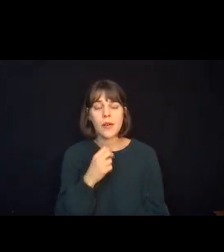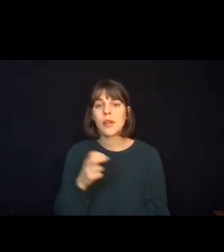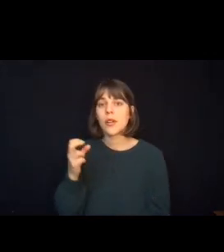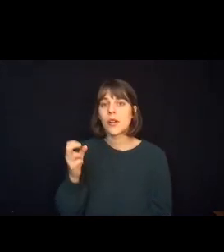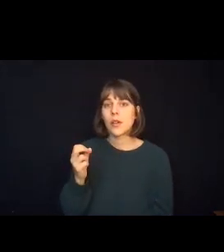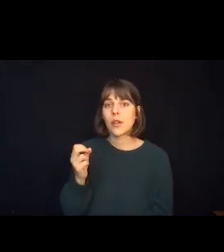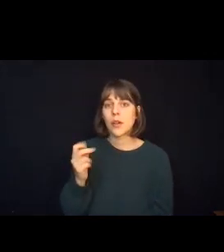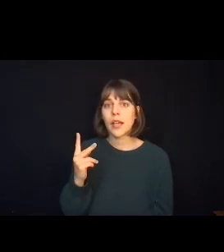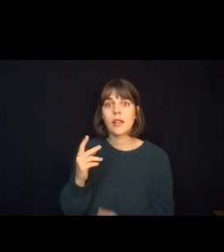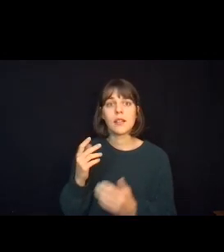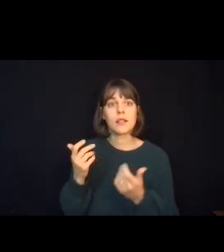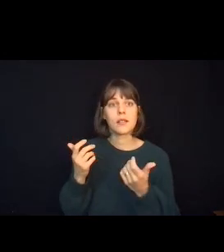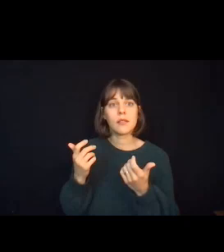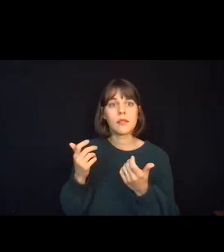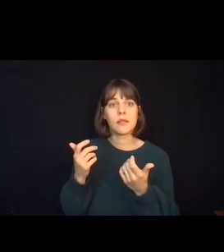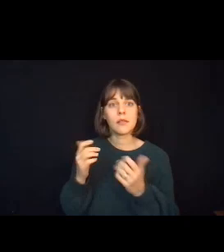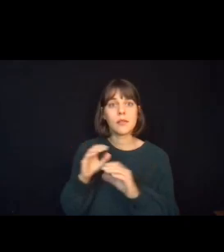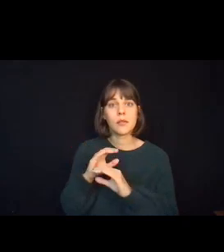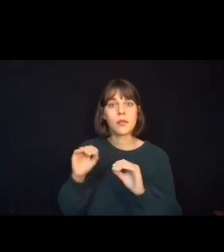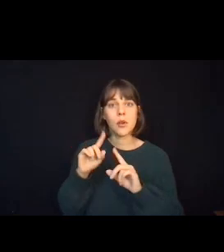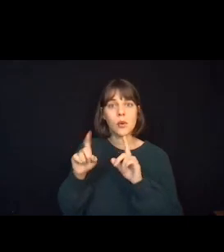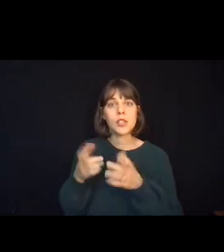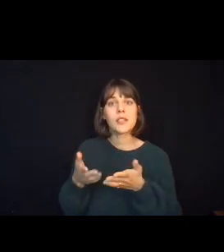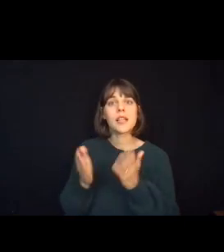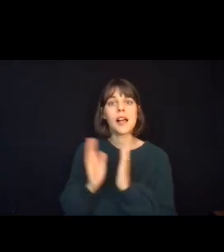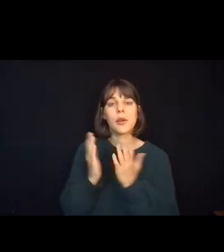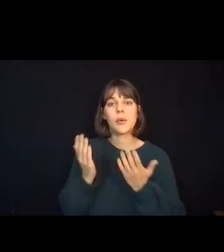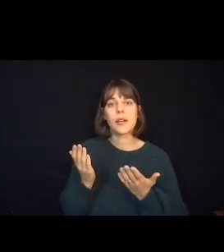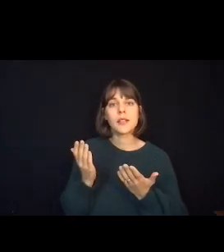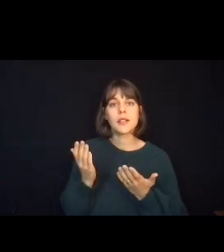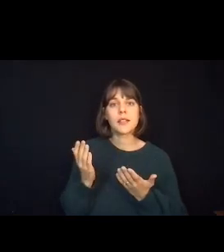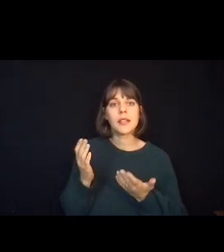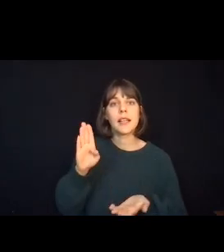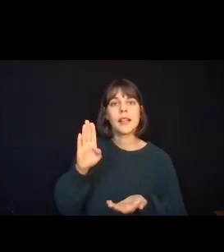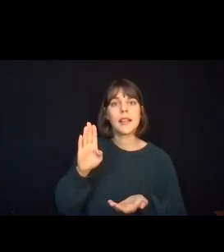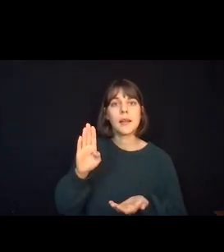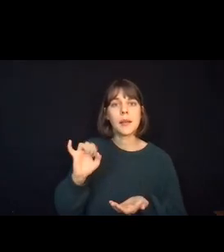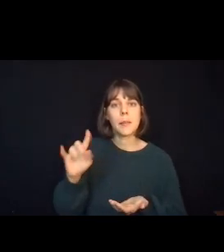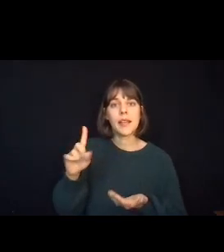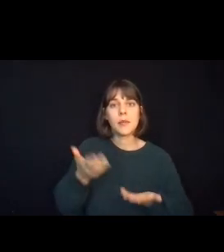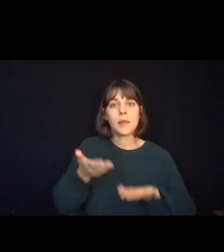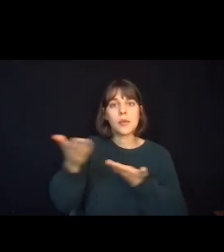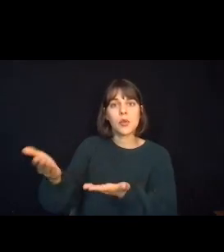Okay, subject to any further questions, I respectfully request this bid be taken to the full board for approval.